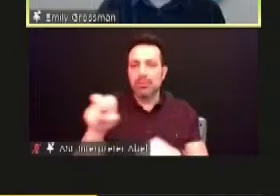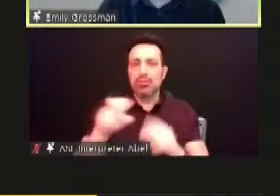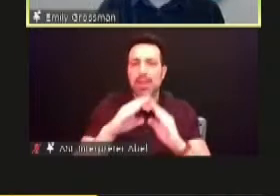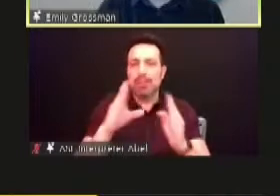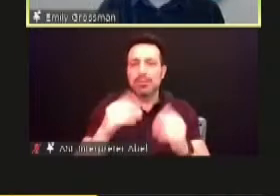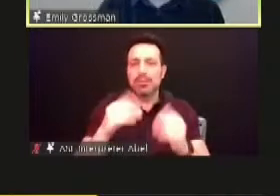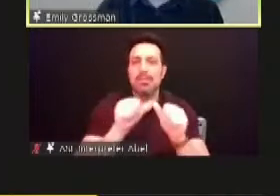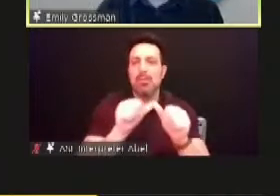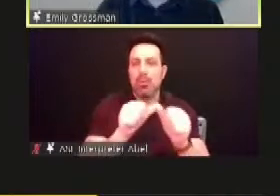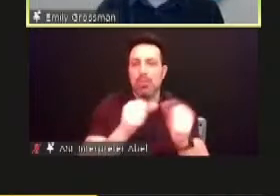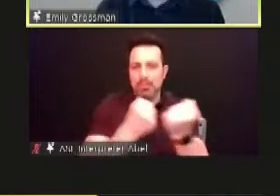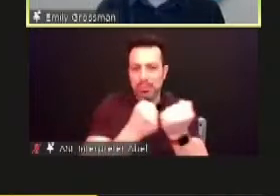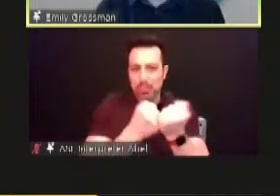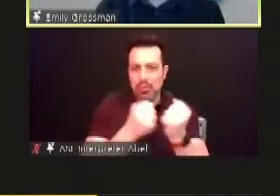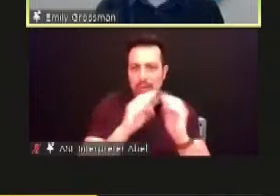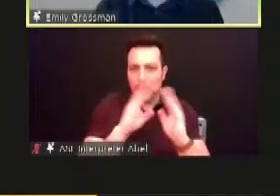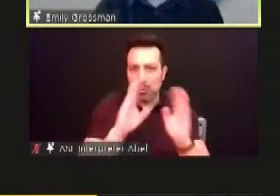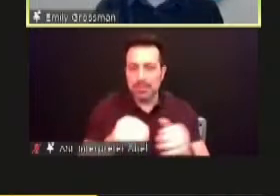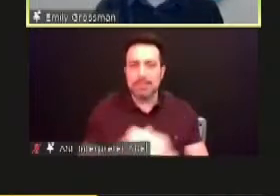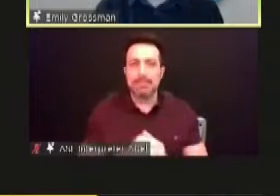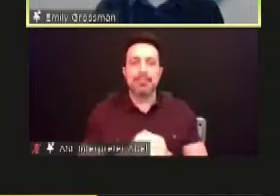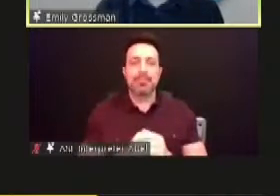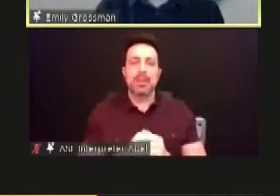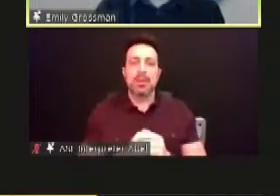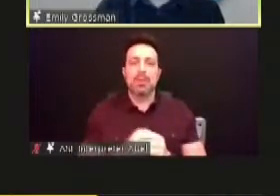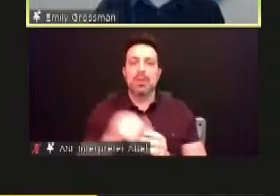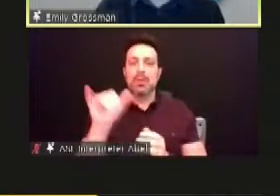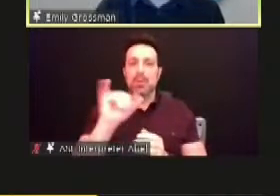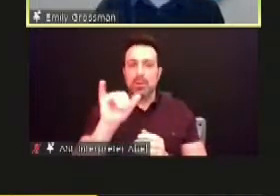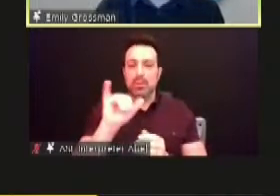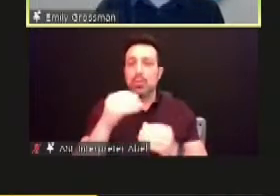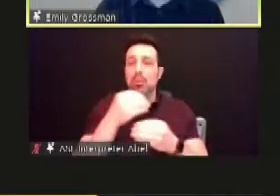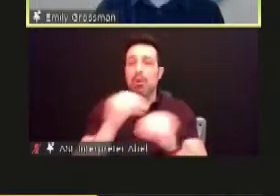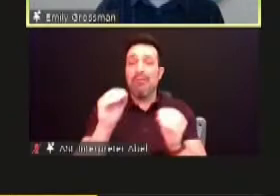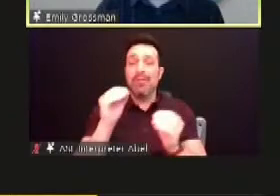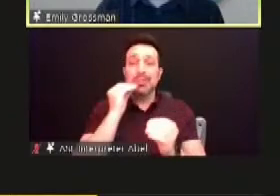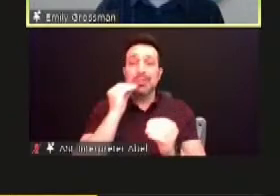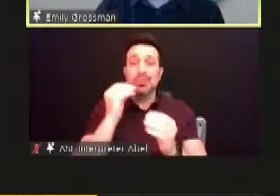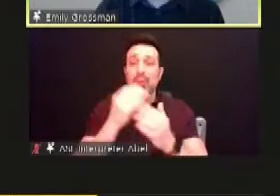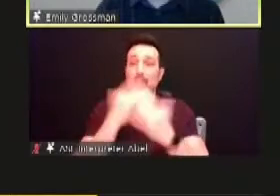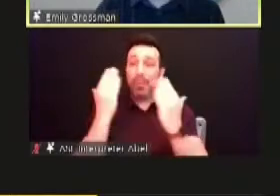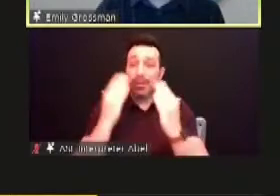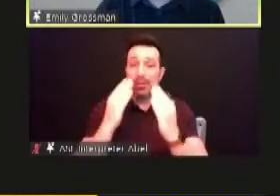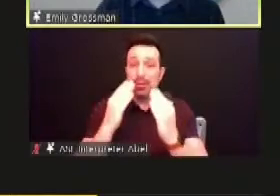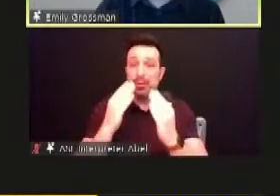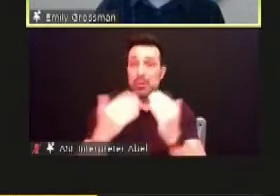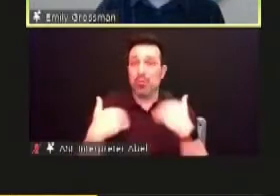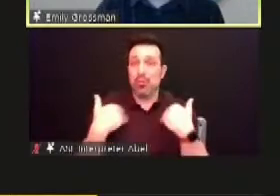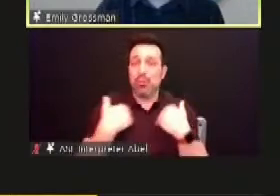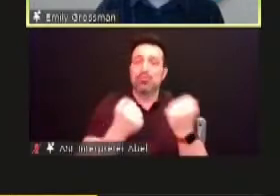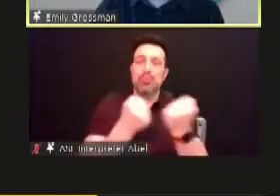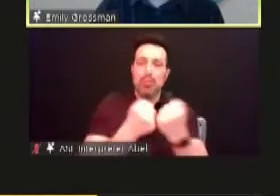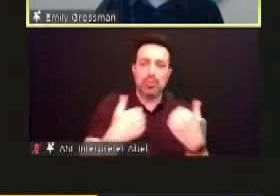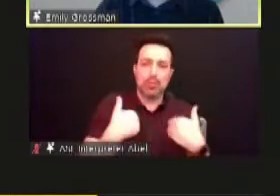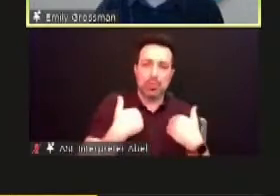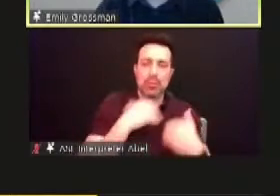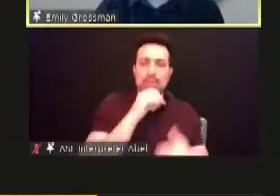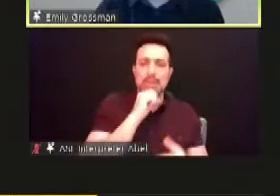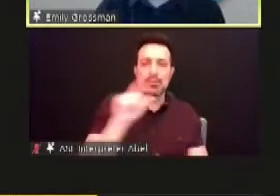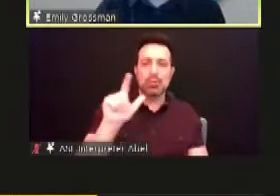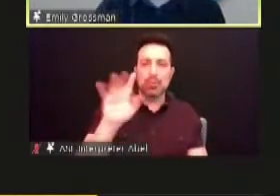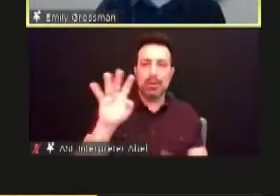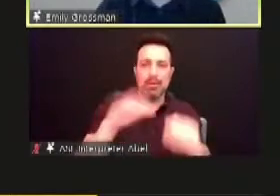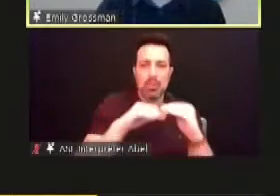permanent supportive housing. Also our Office of Homeless Youth, which supports youth age 24 and